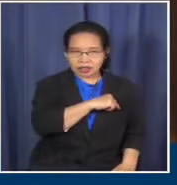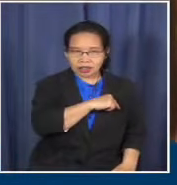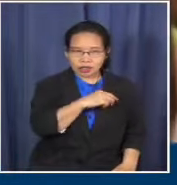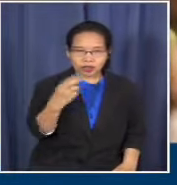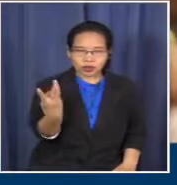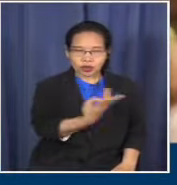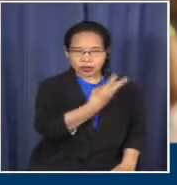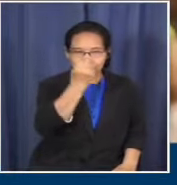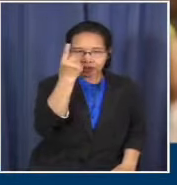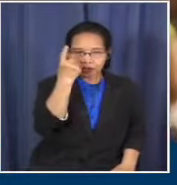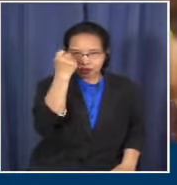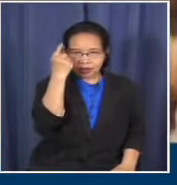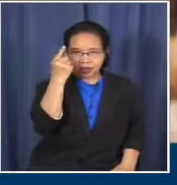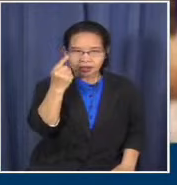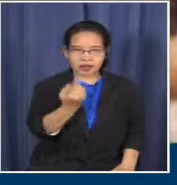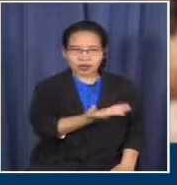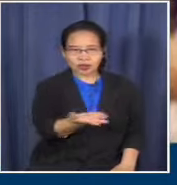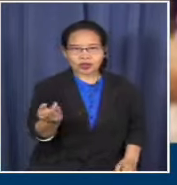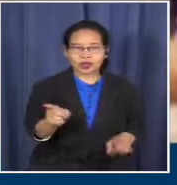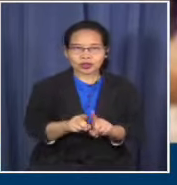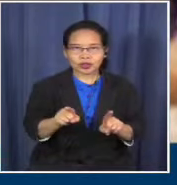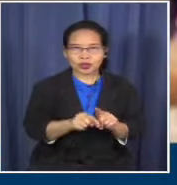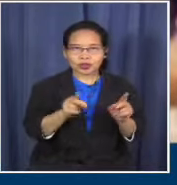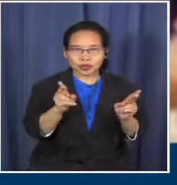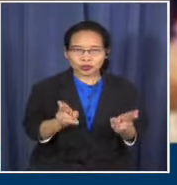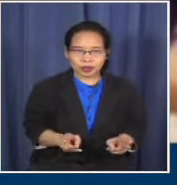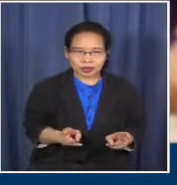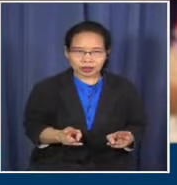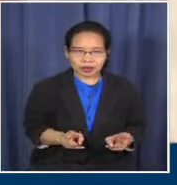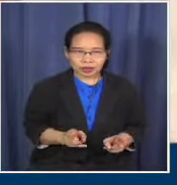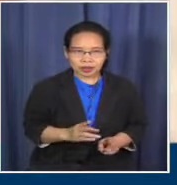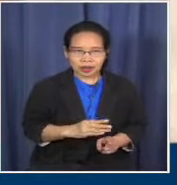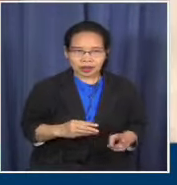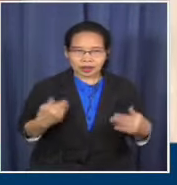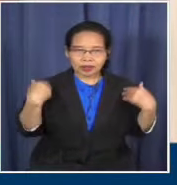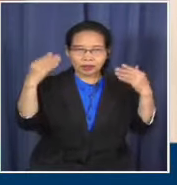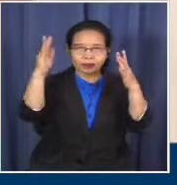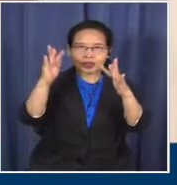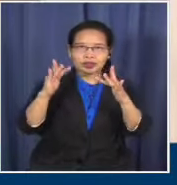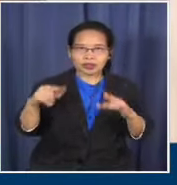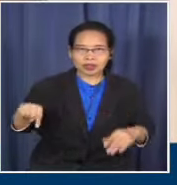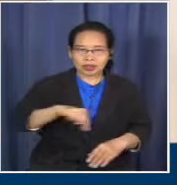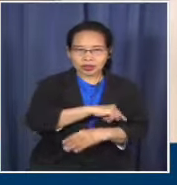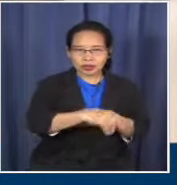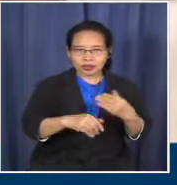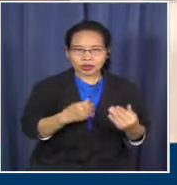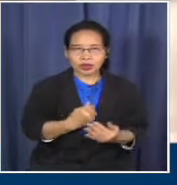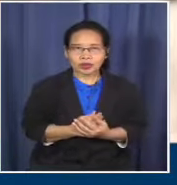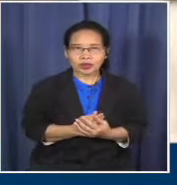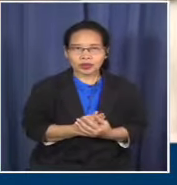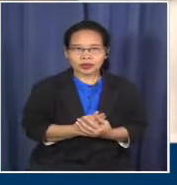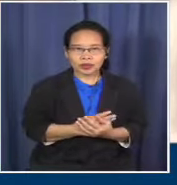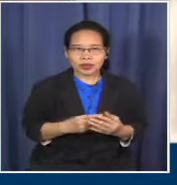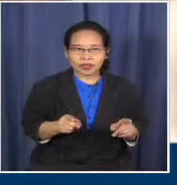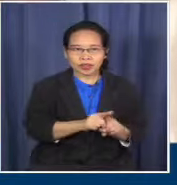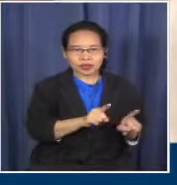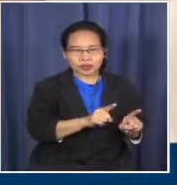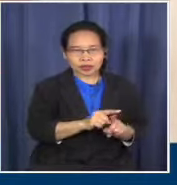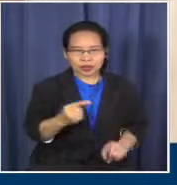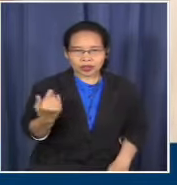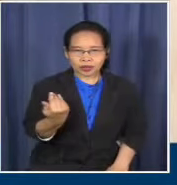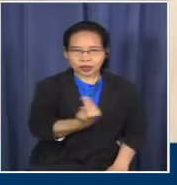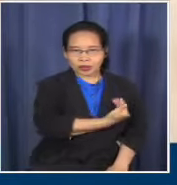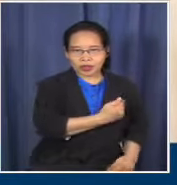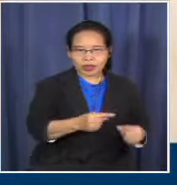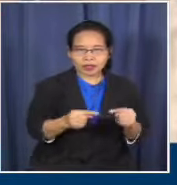you're angry with us, I do understand that you are also human beings. May God